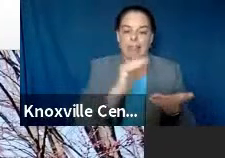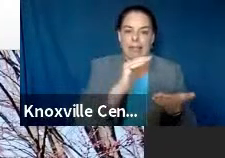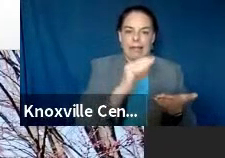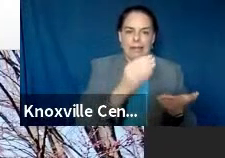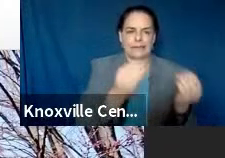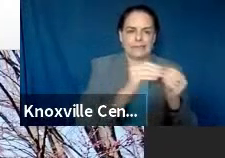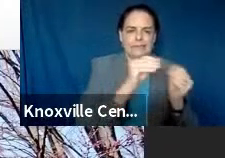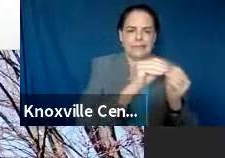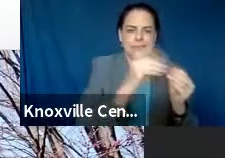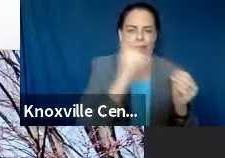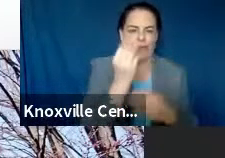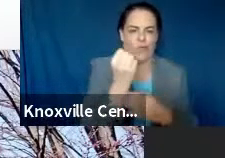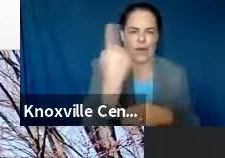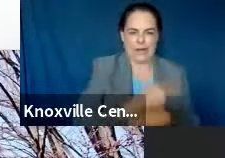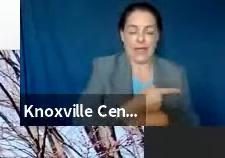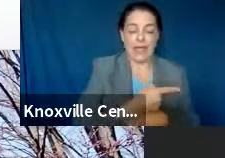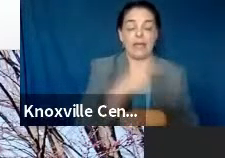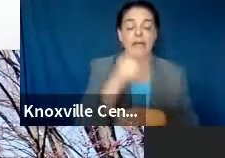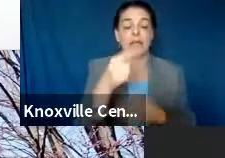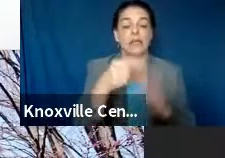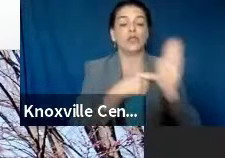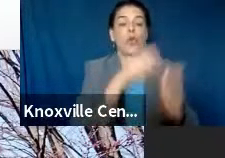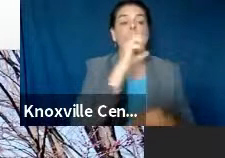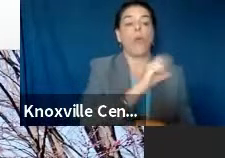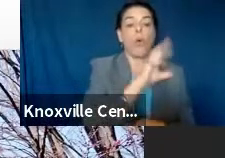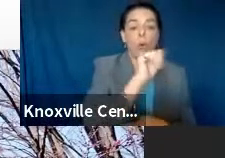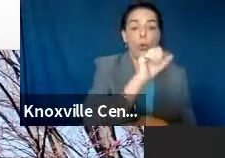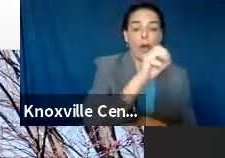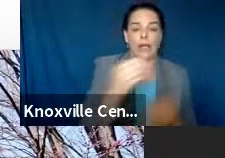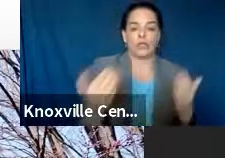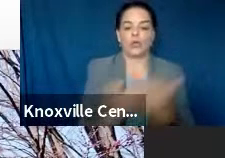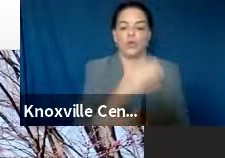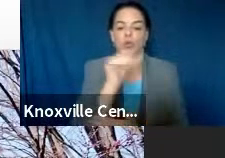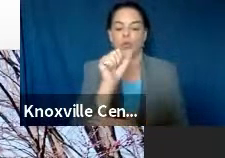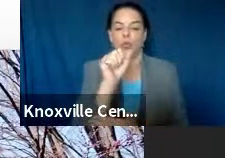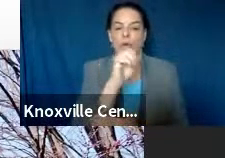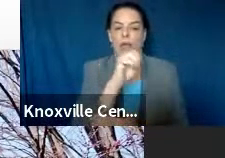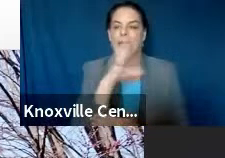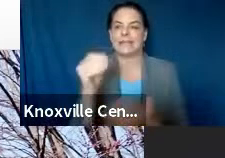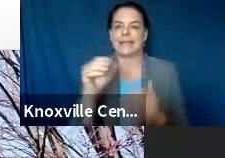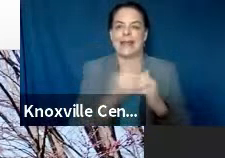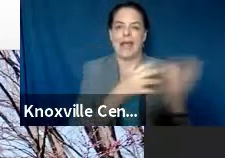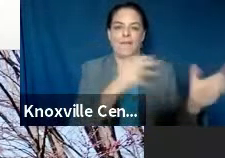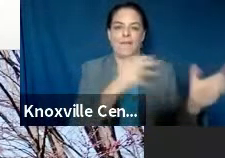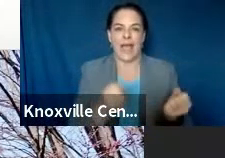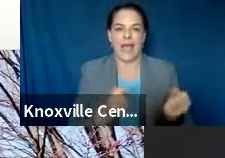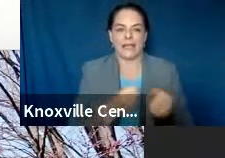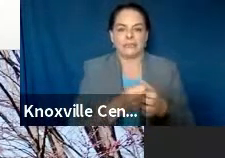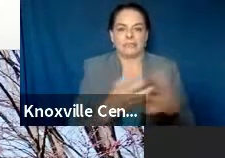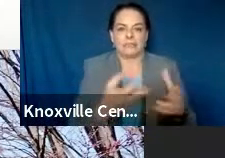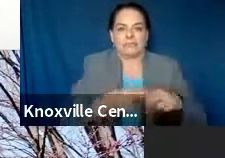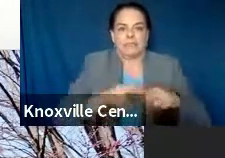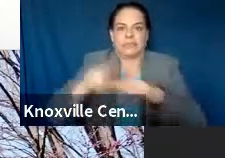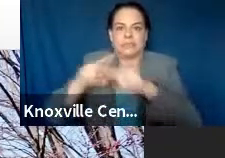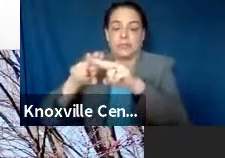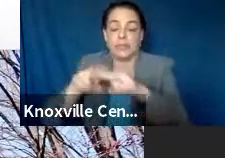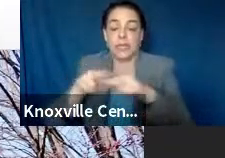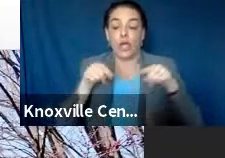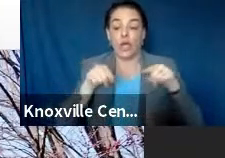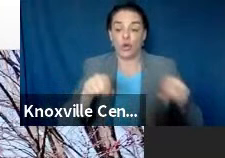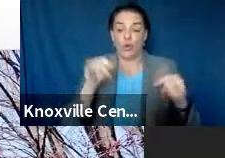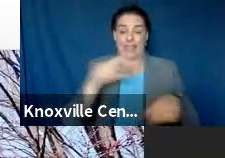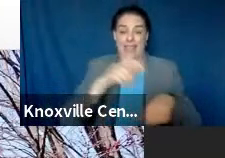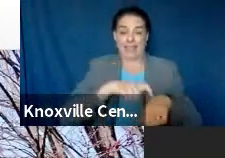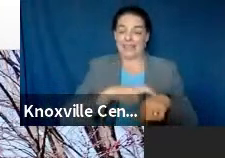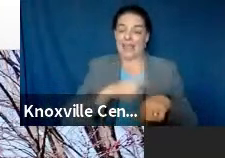benchmark, we have a bar graph that shows previous cases, new cases, and the growth rate over time. Over this time period, we hit a new record high